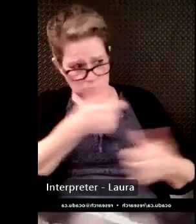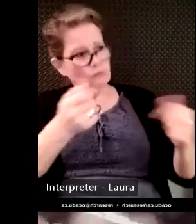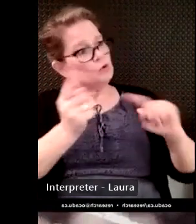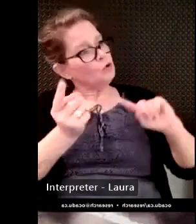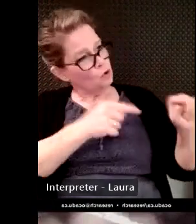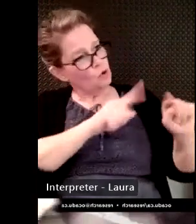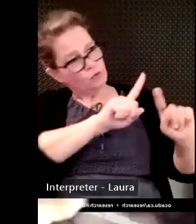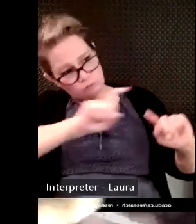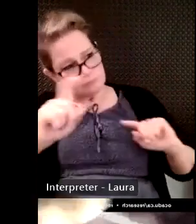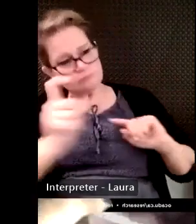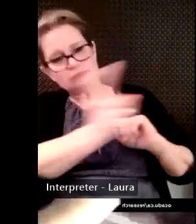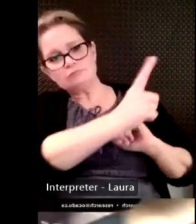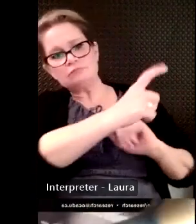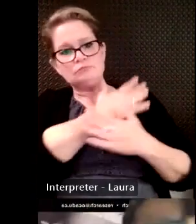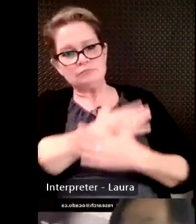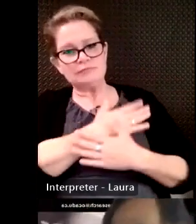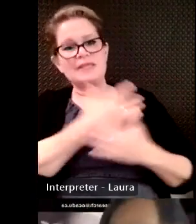Patterson.